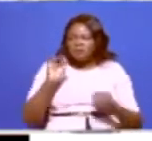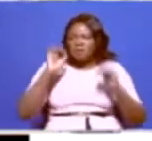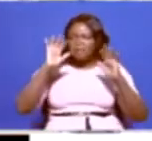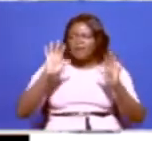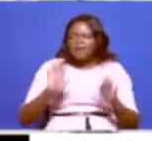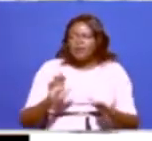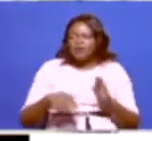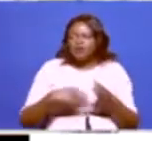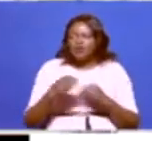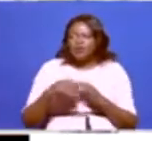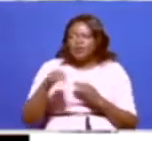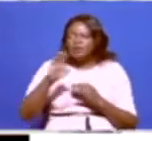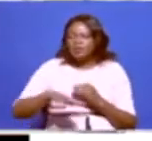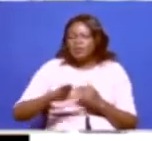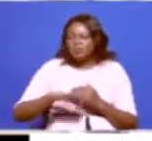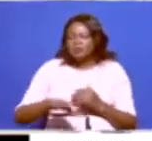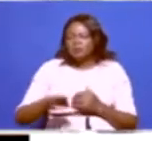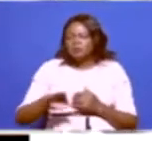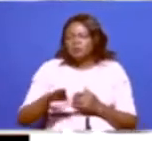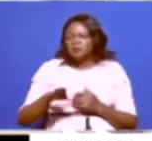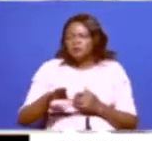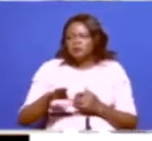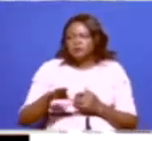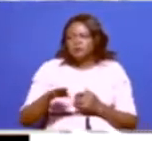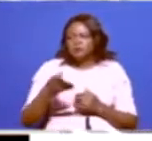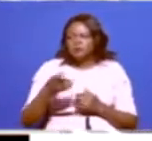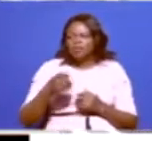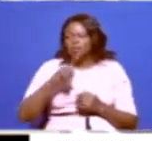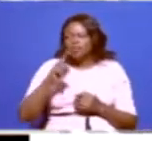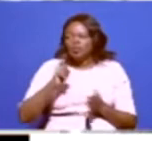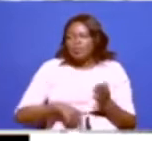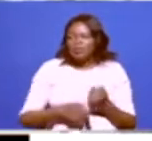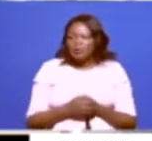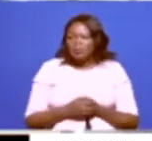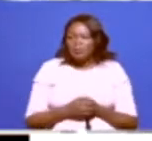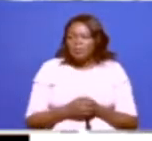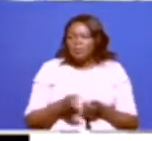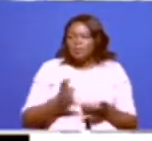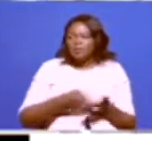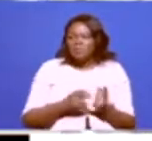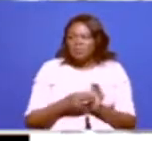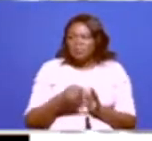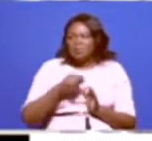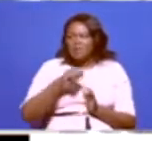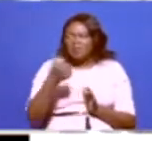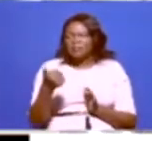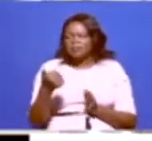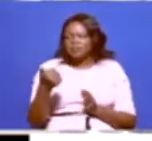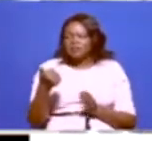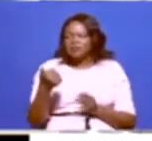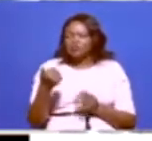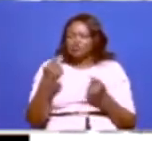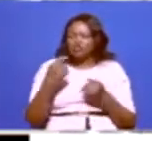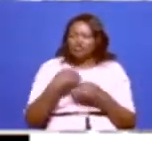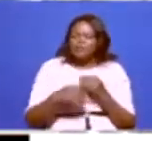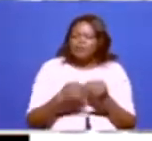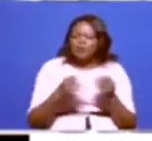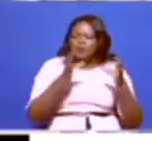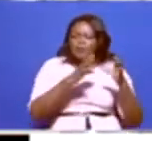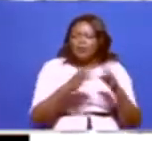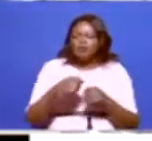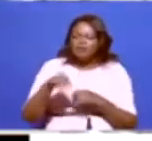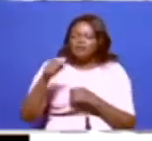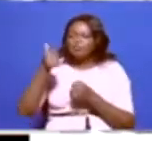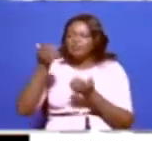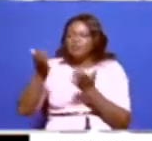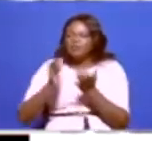in Nyaribari Masaba? So my question is NEB trying to build the party or they are in another business that